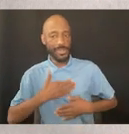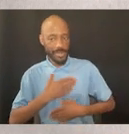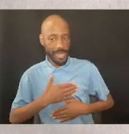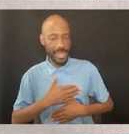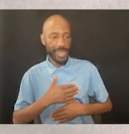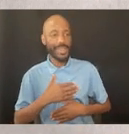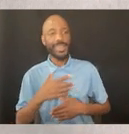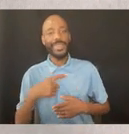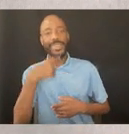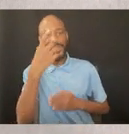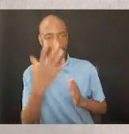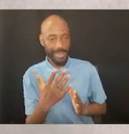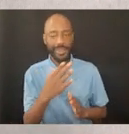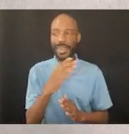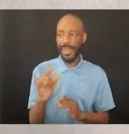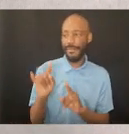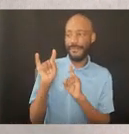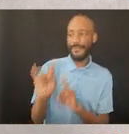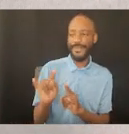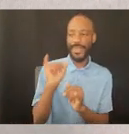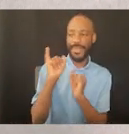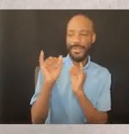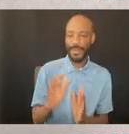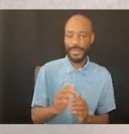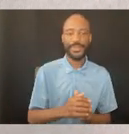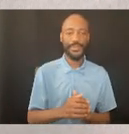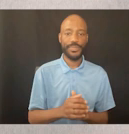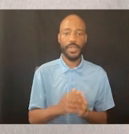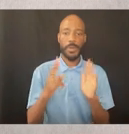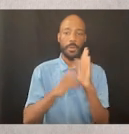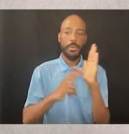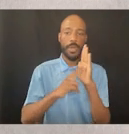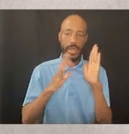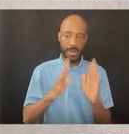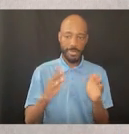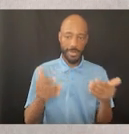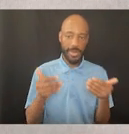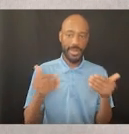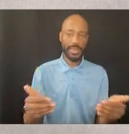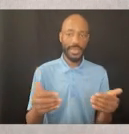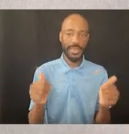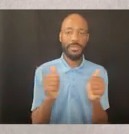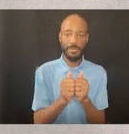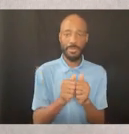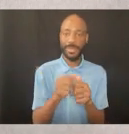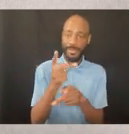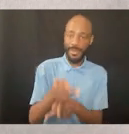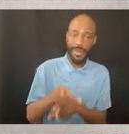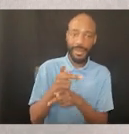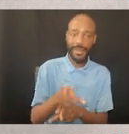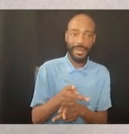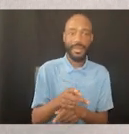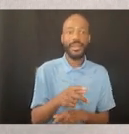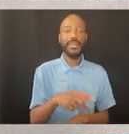interviewer. Readers of this report should proceed with caution, understanding that the Warfield Hatmakers enjoy a